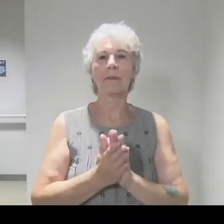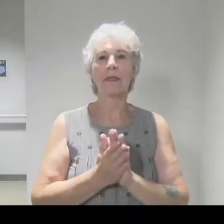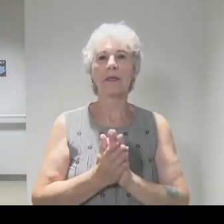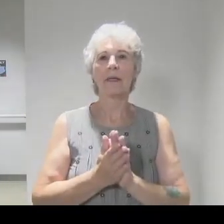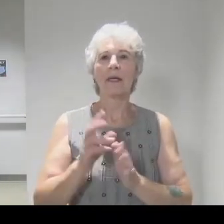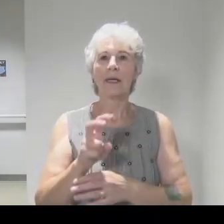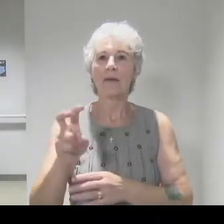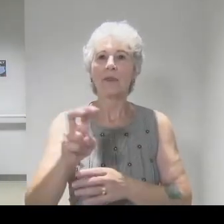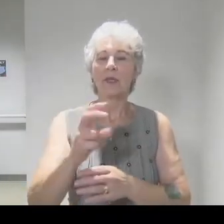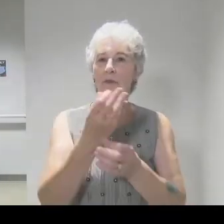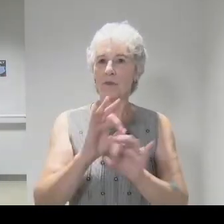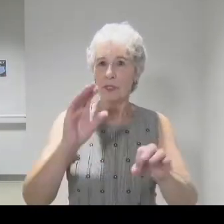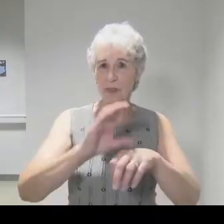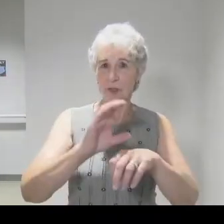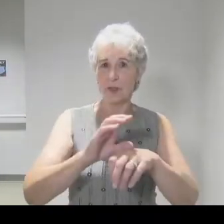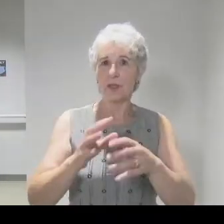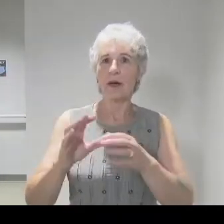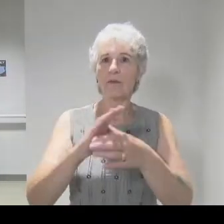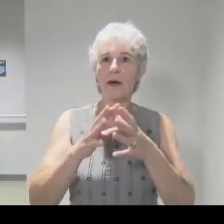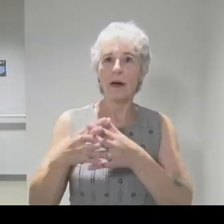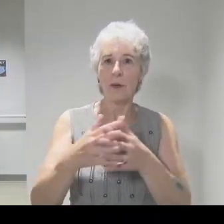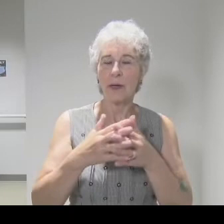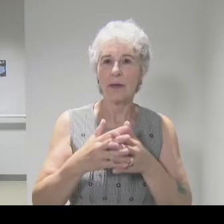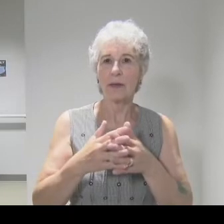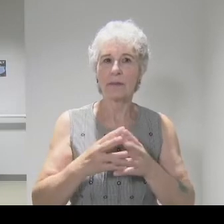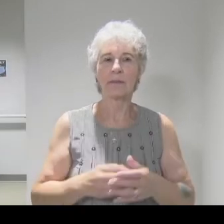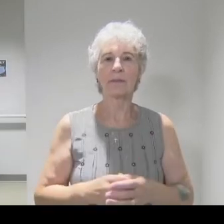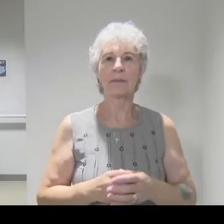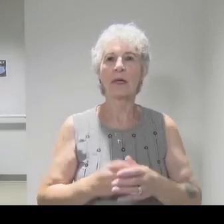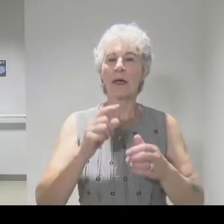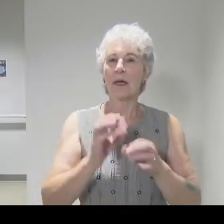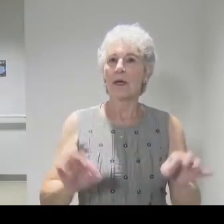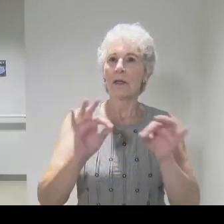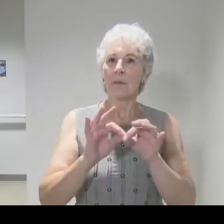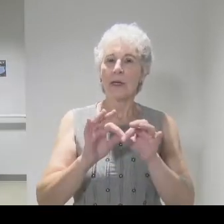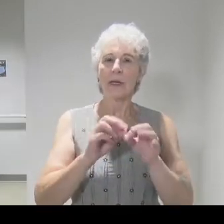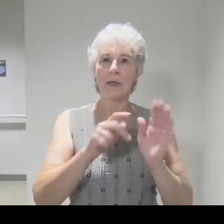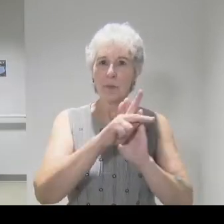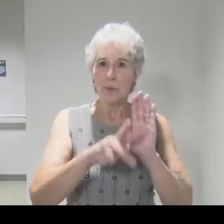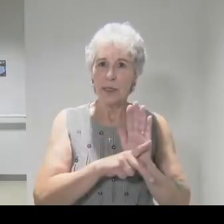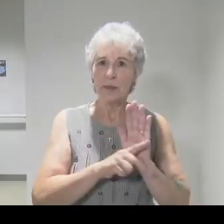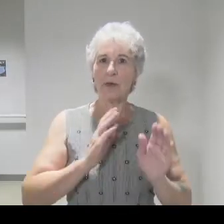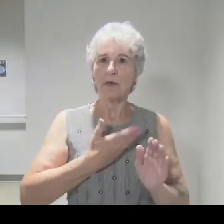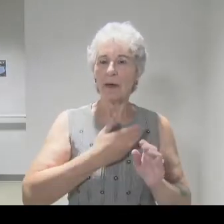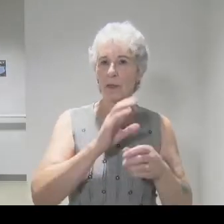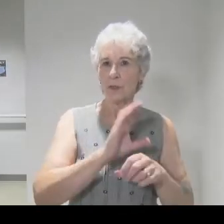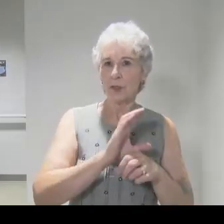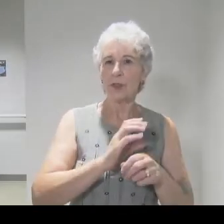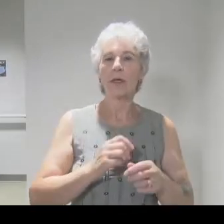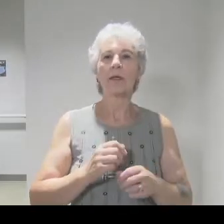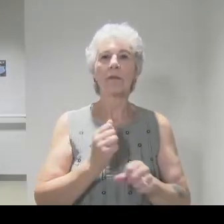America. So listen, the founding principle of our association is that we make sure we